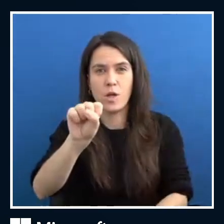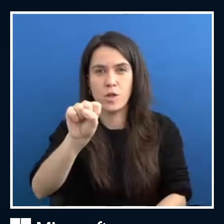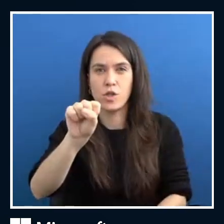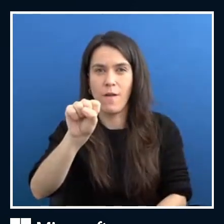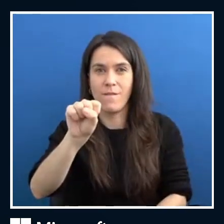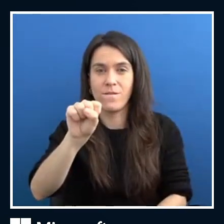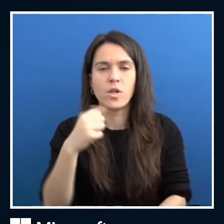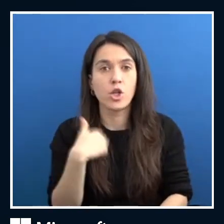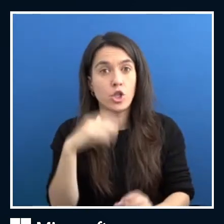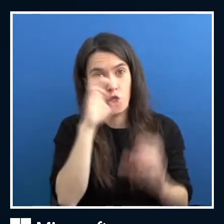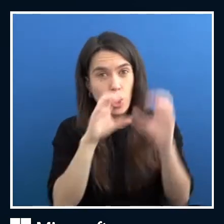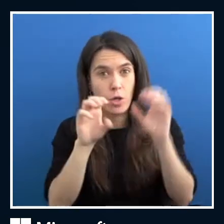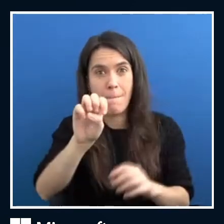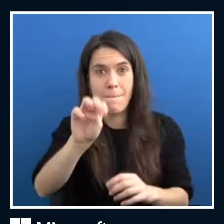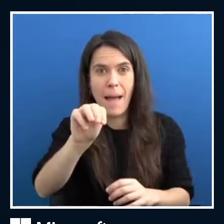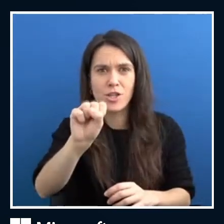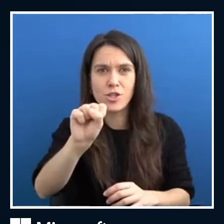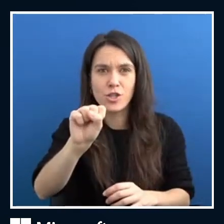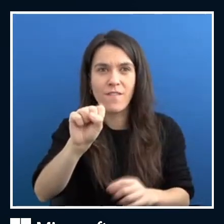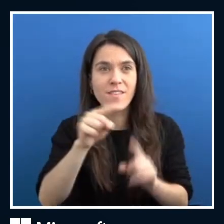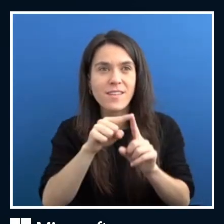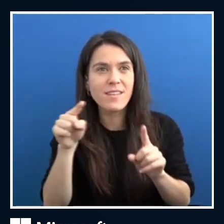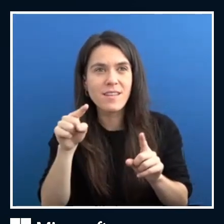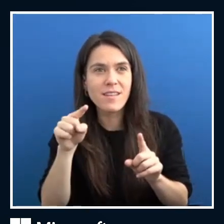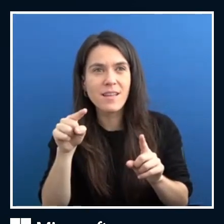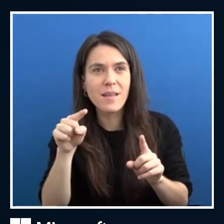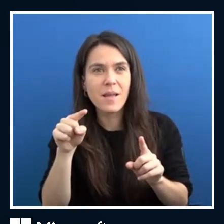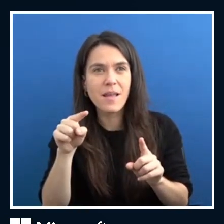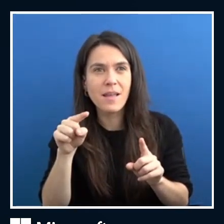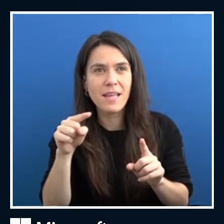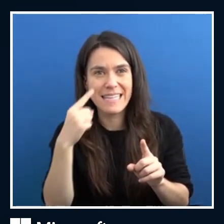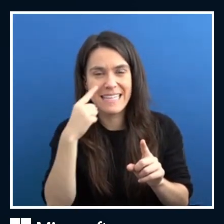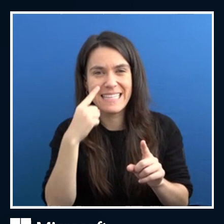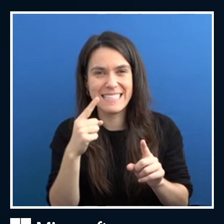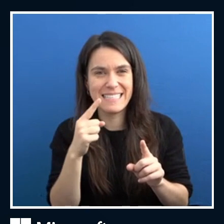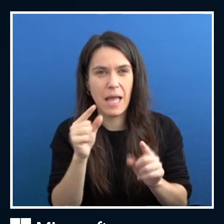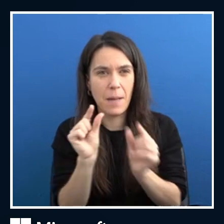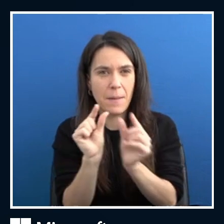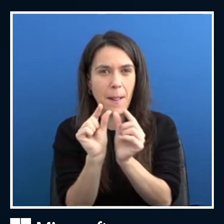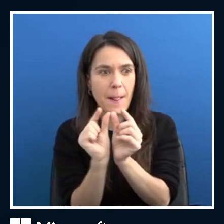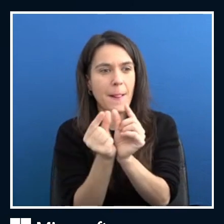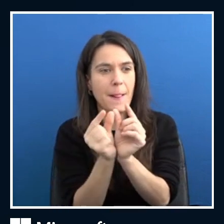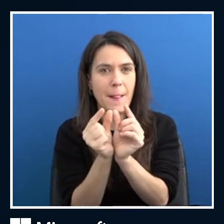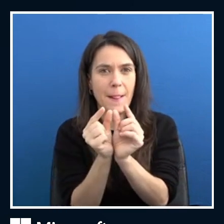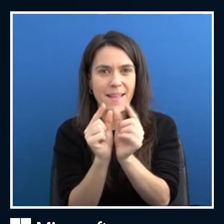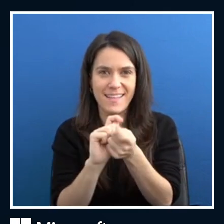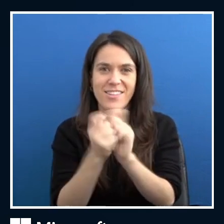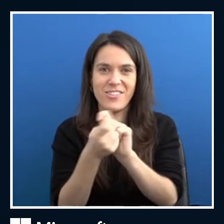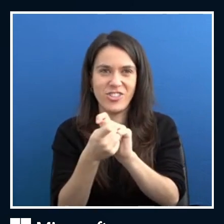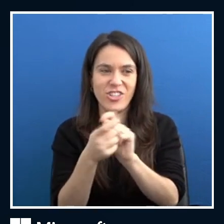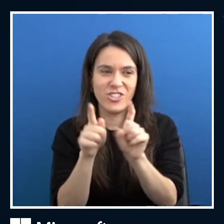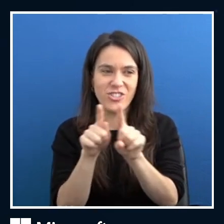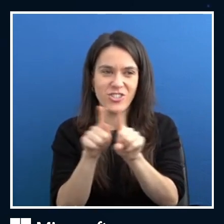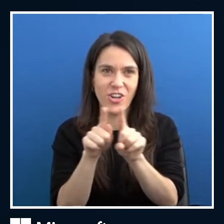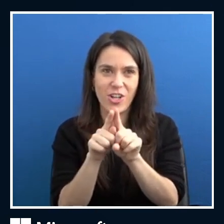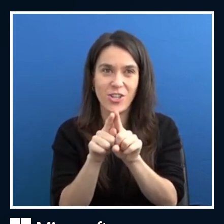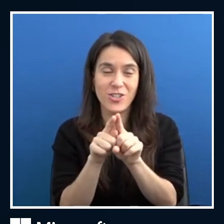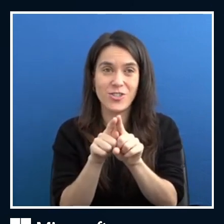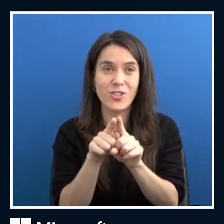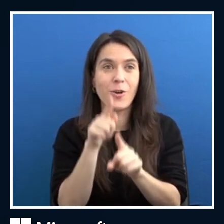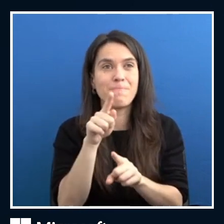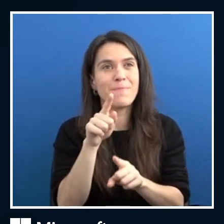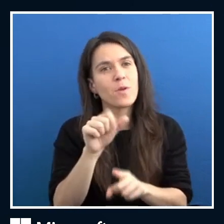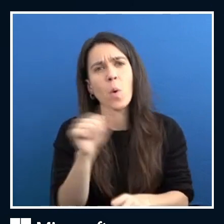it's highlighting Microsoft. This is another feature that you can configure. This is not possible within the wizard,